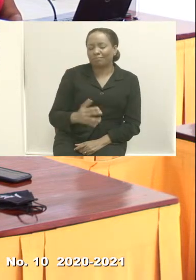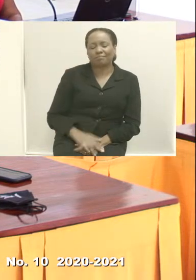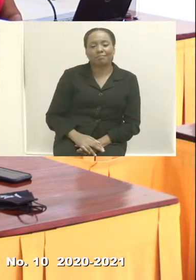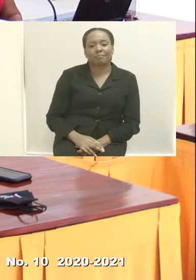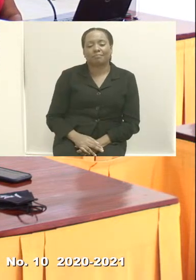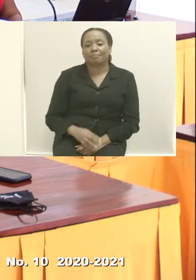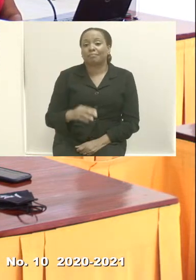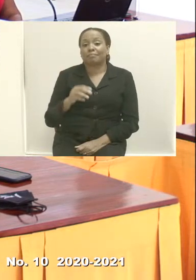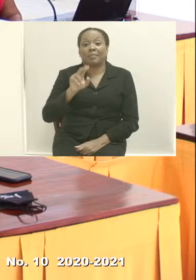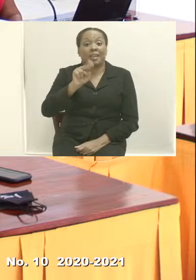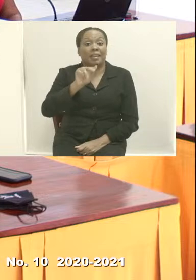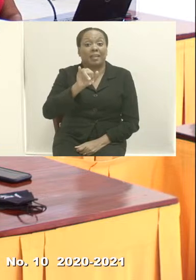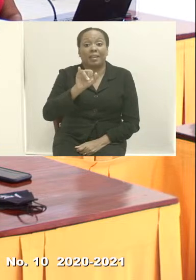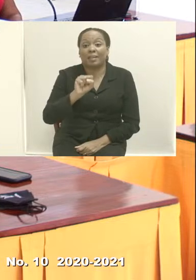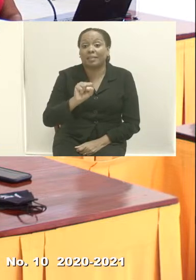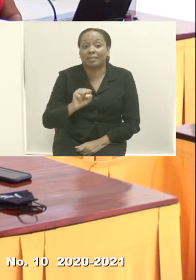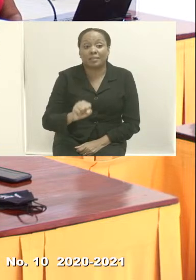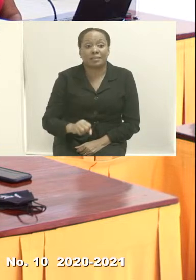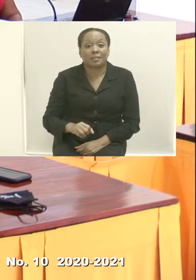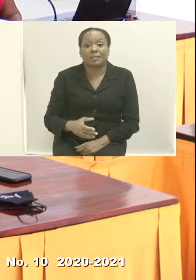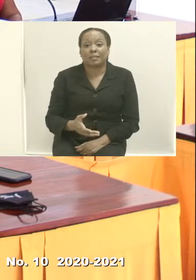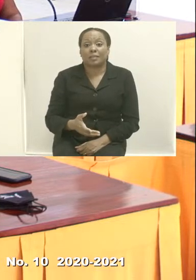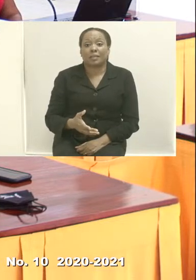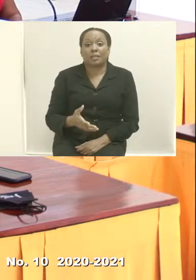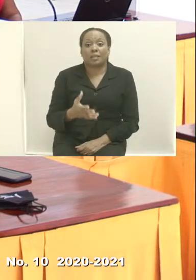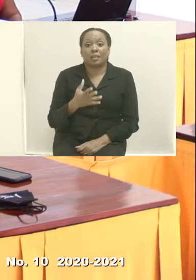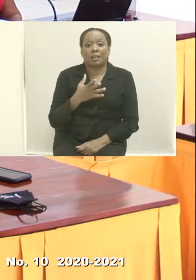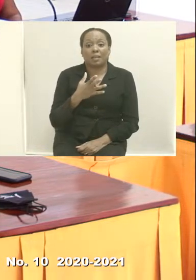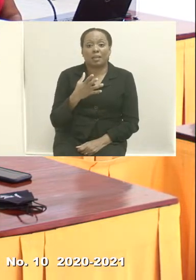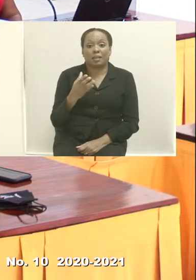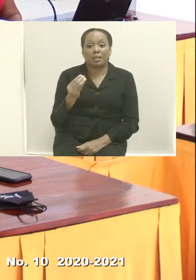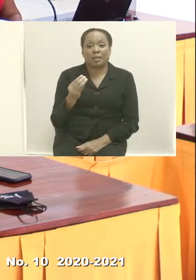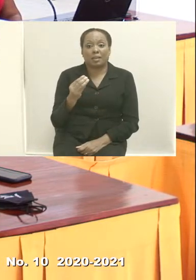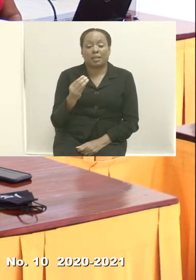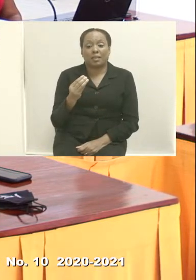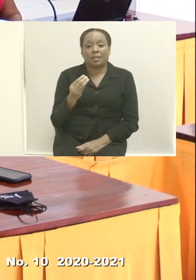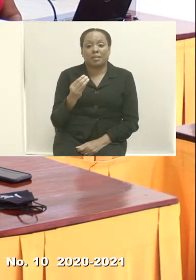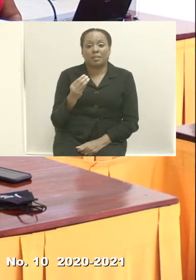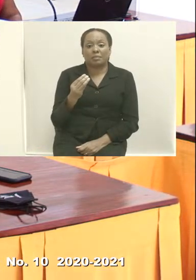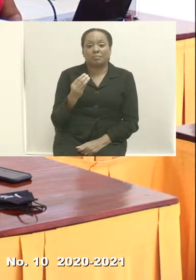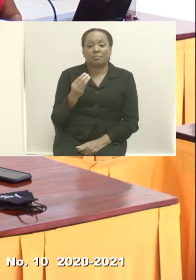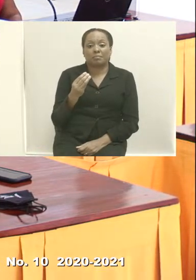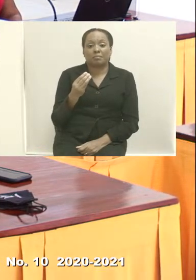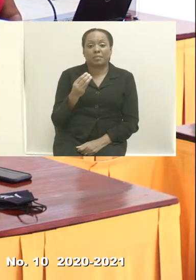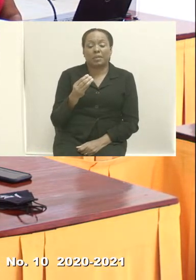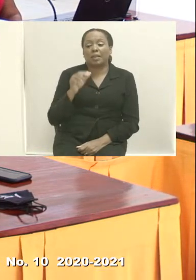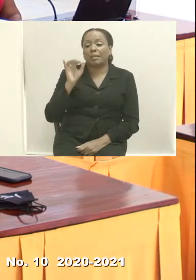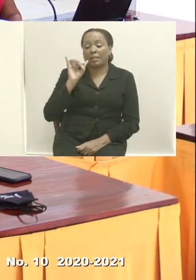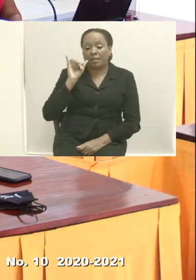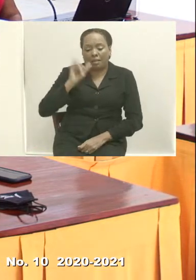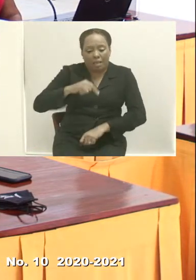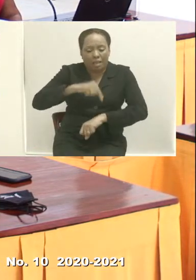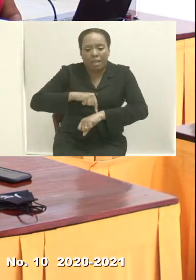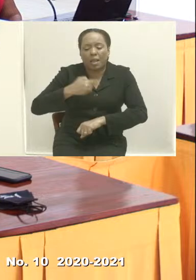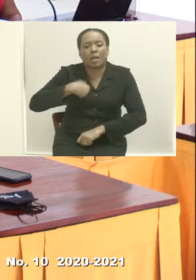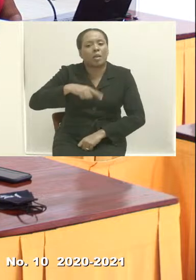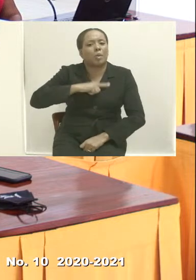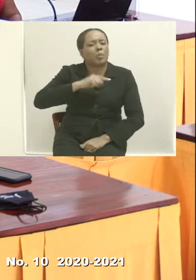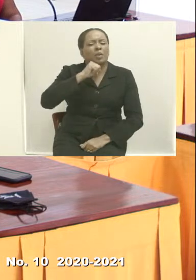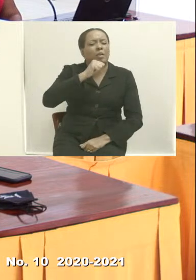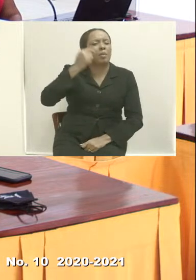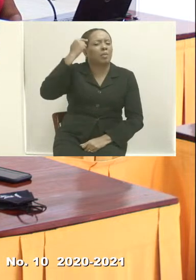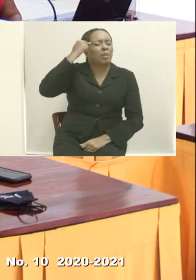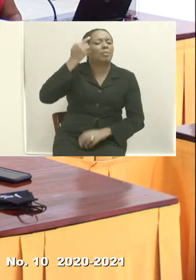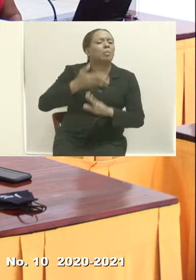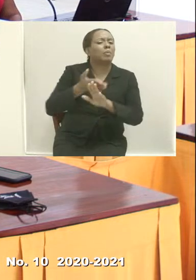it was therefore not a consideration for the assistance given at this time. But it is important for